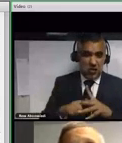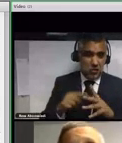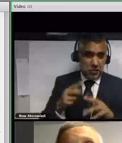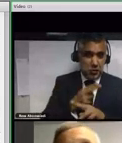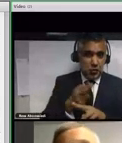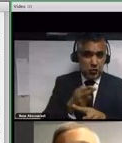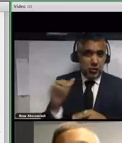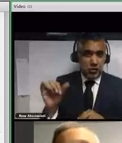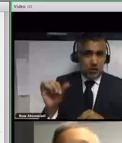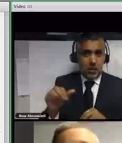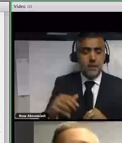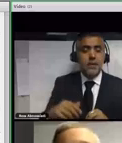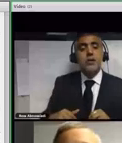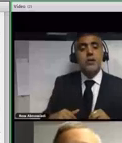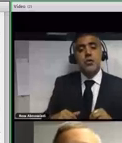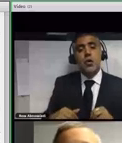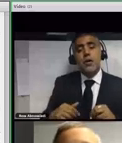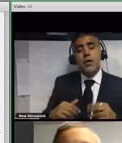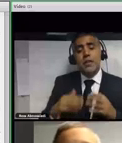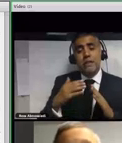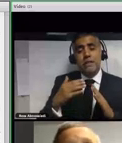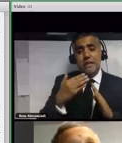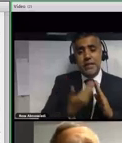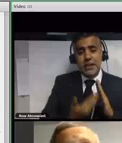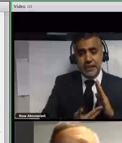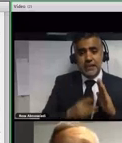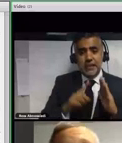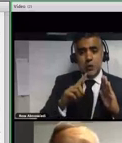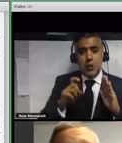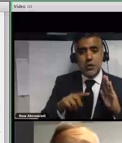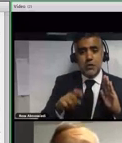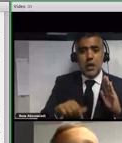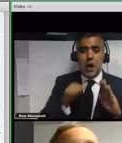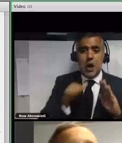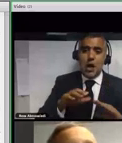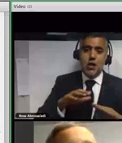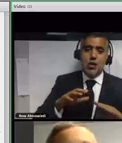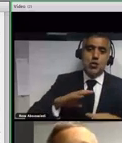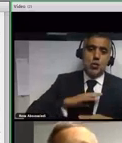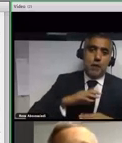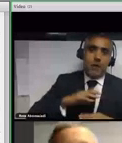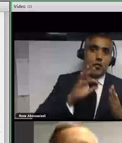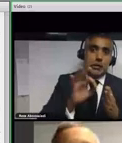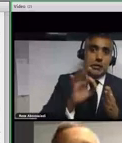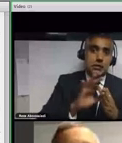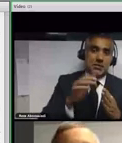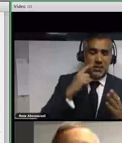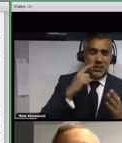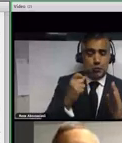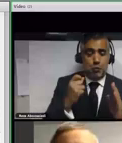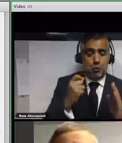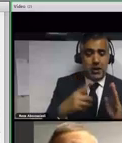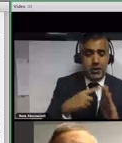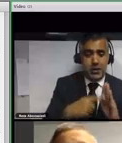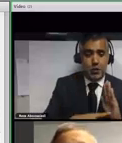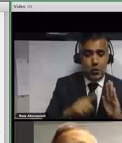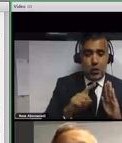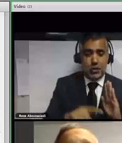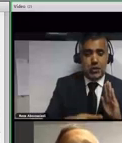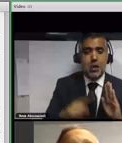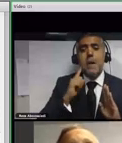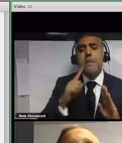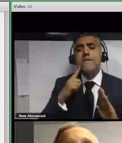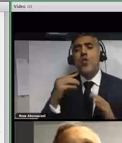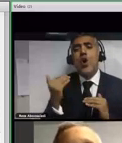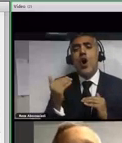So these questions are not suitable for a census because there's way too many of them, but as a small